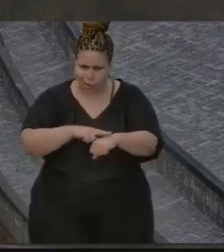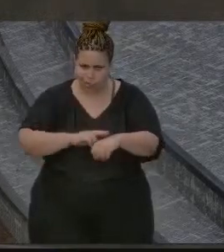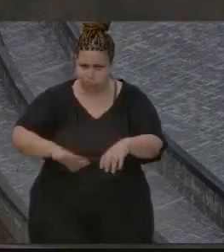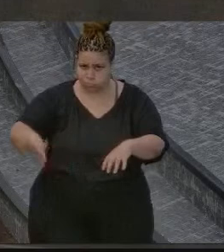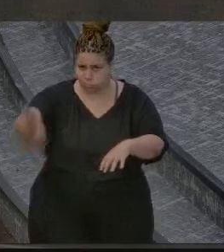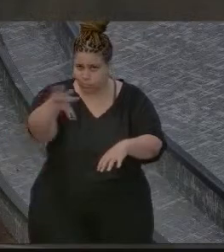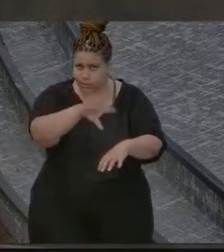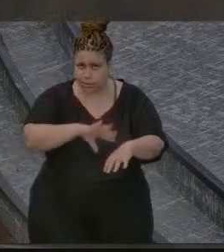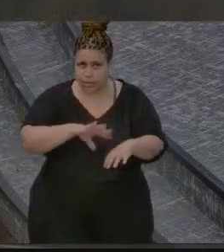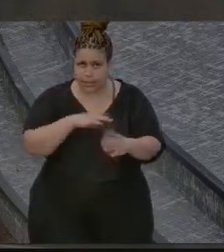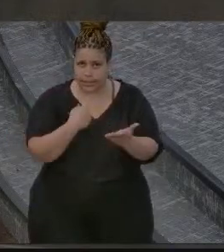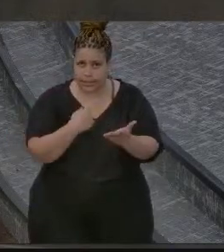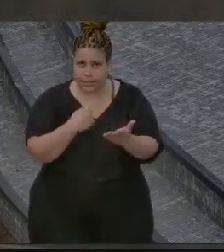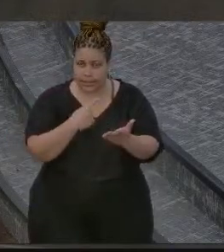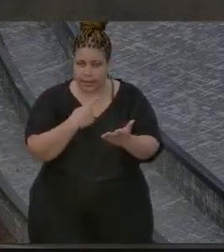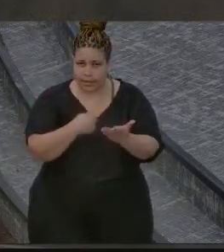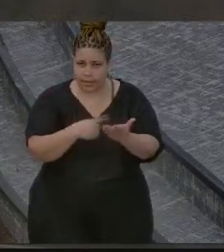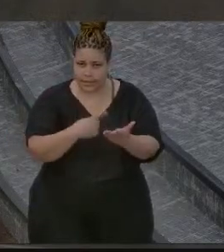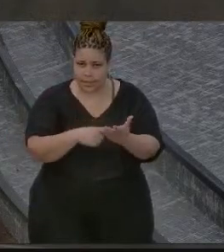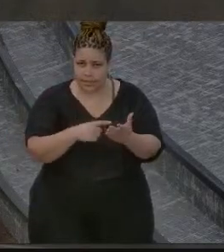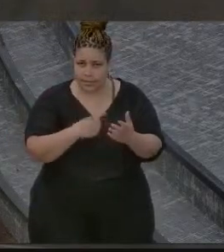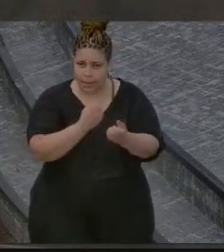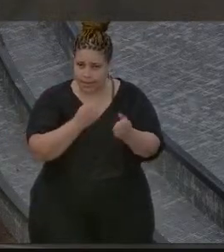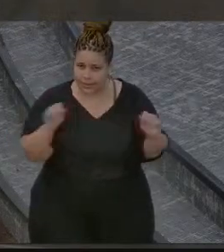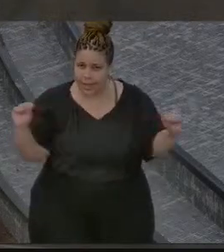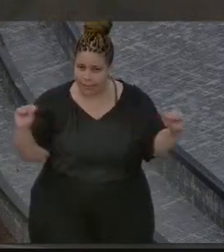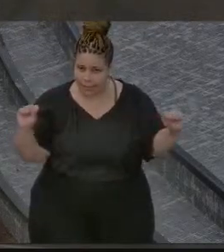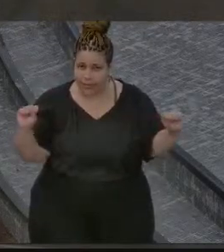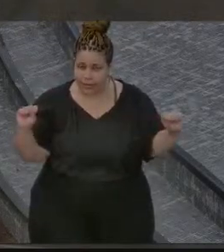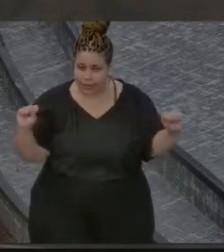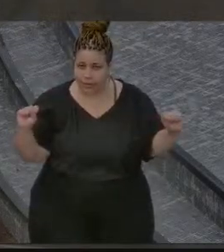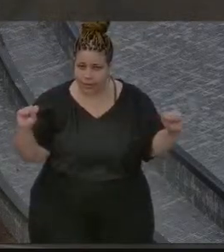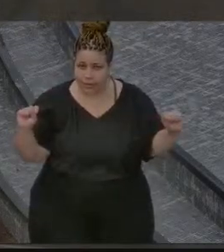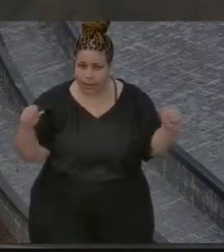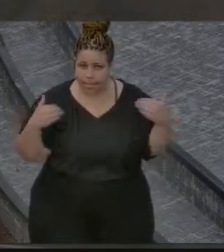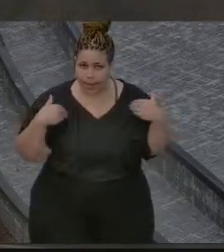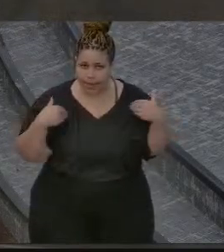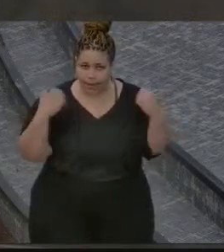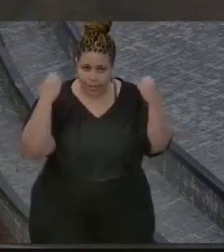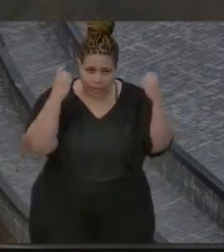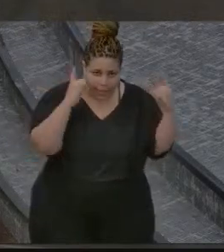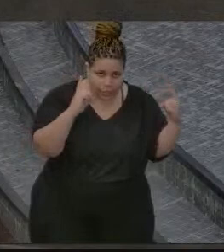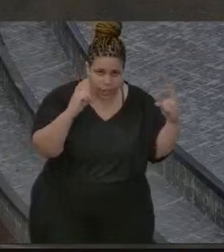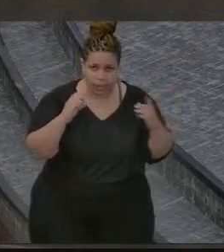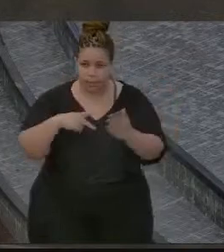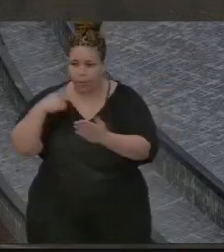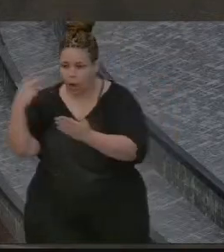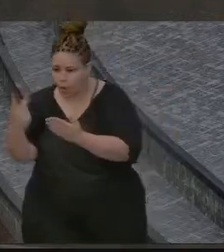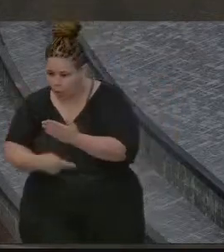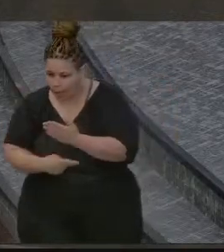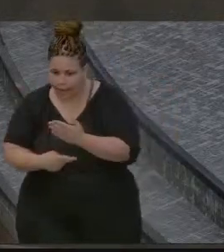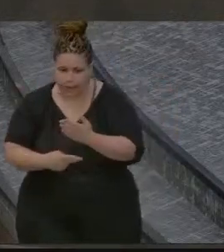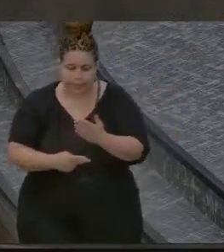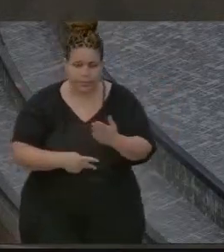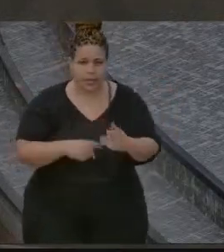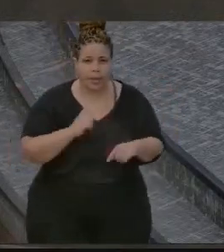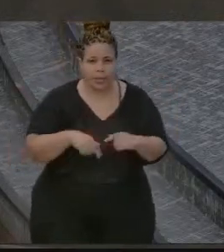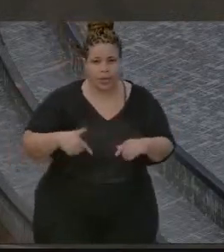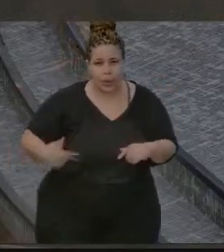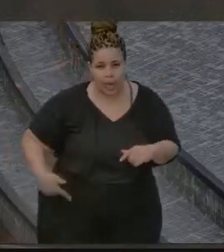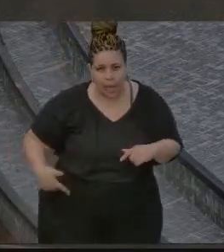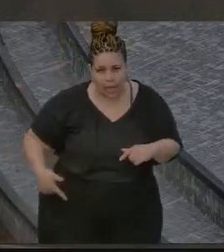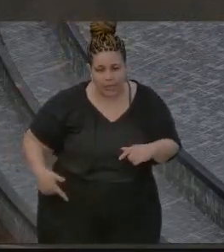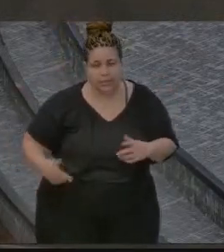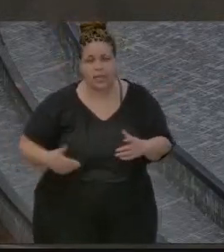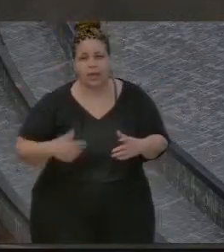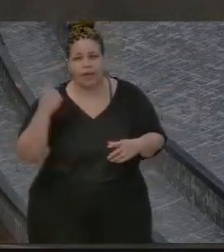on safety where they do education and programming around the firearms for children,